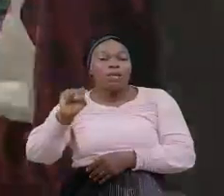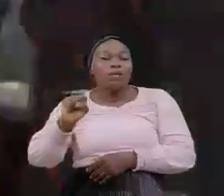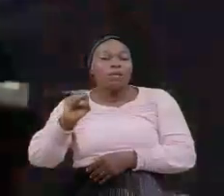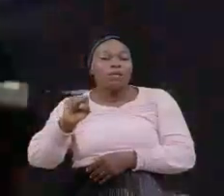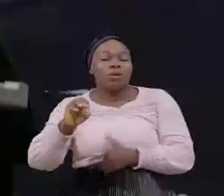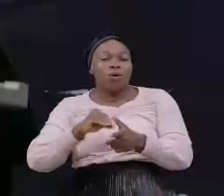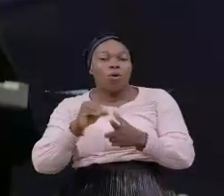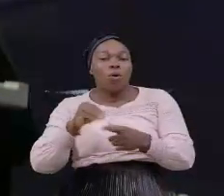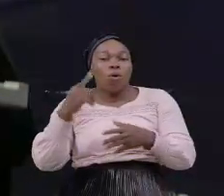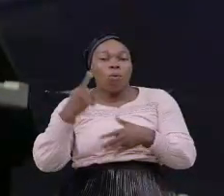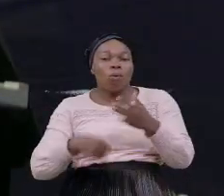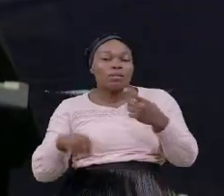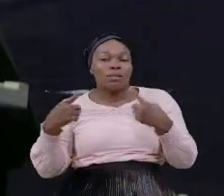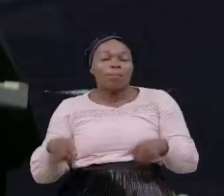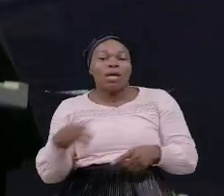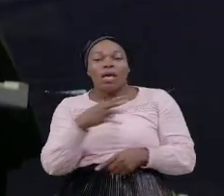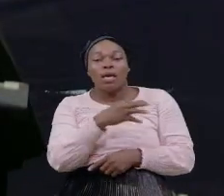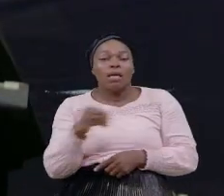The number is